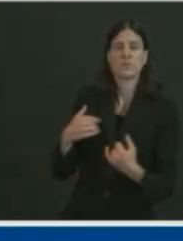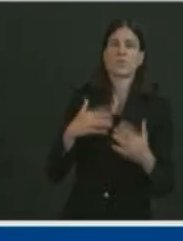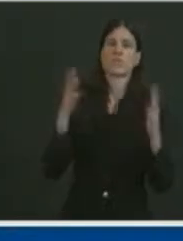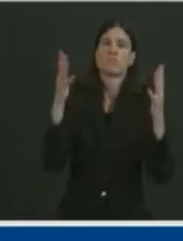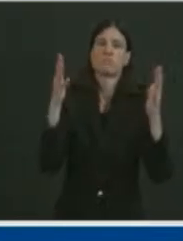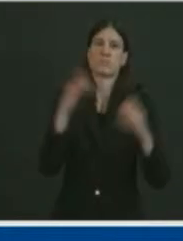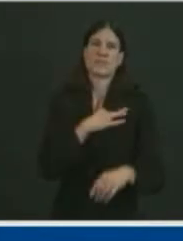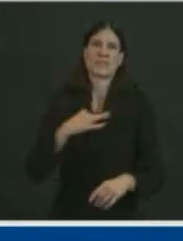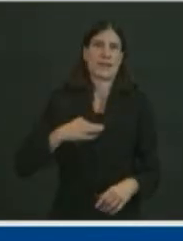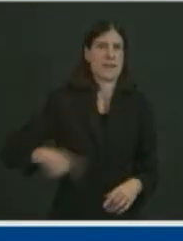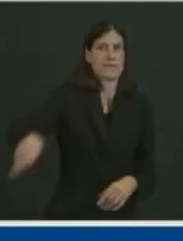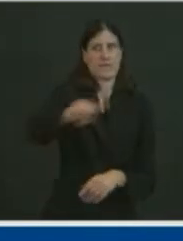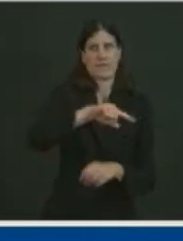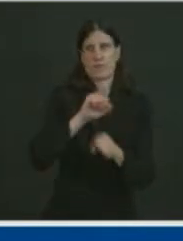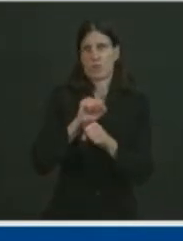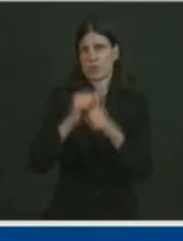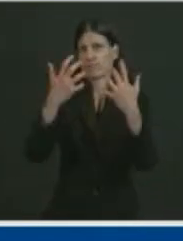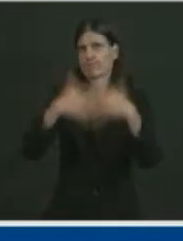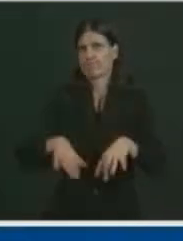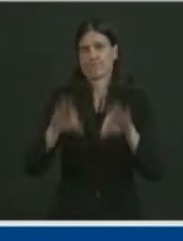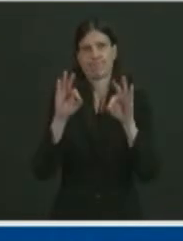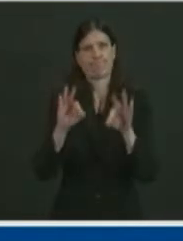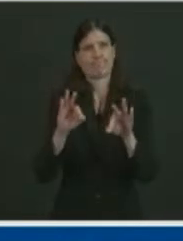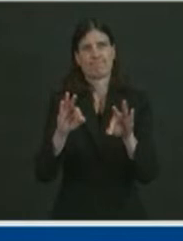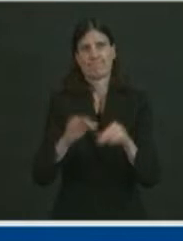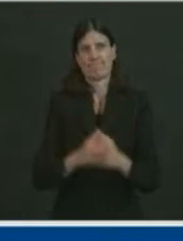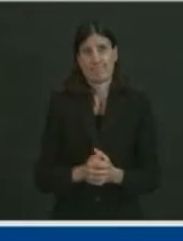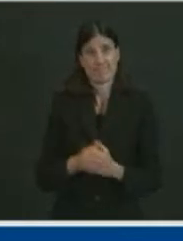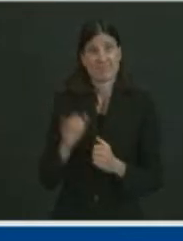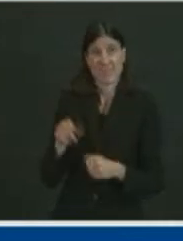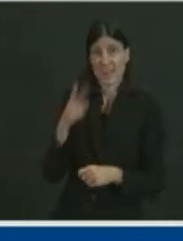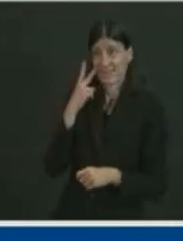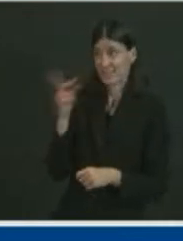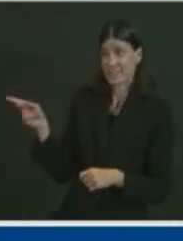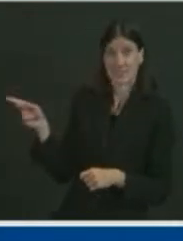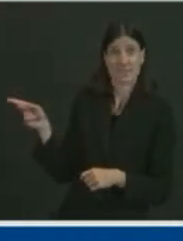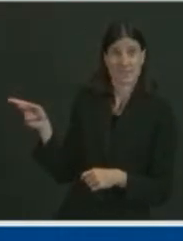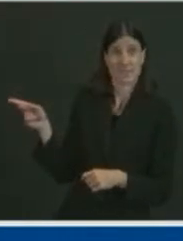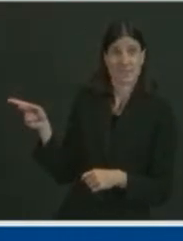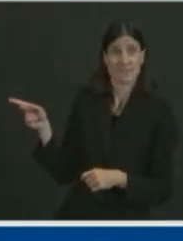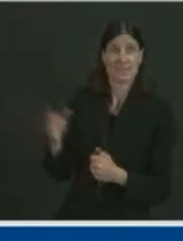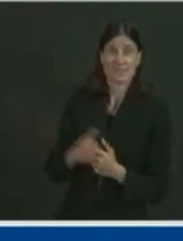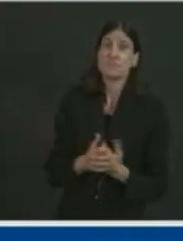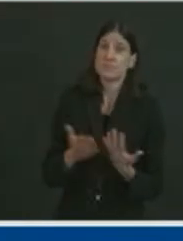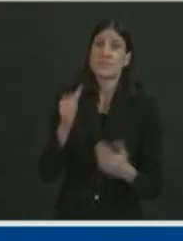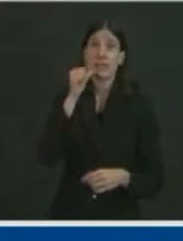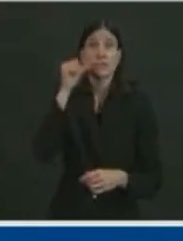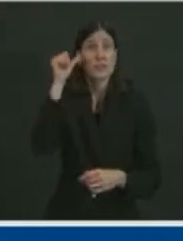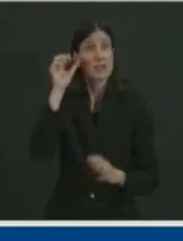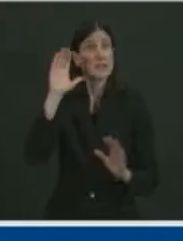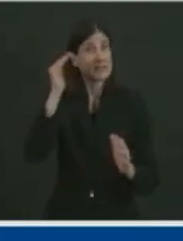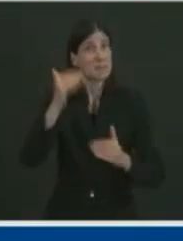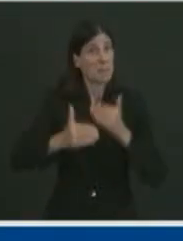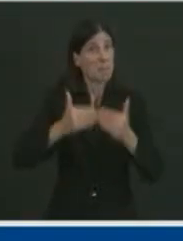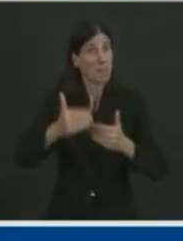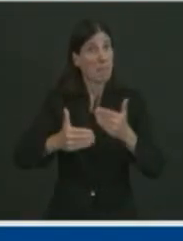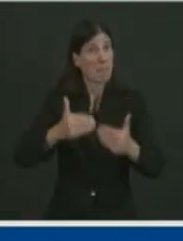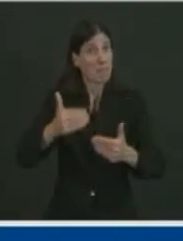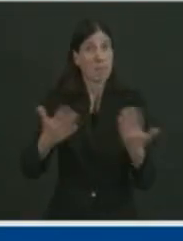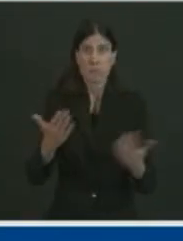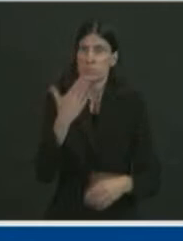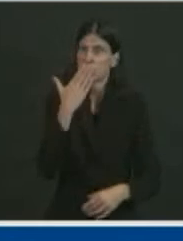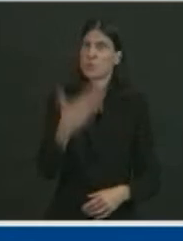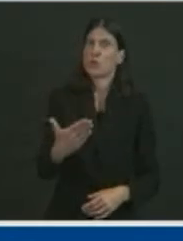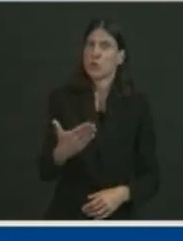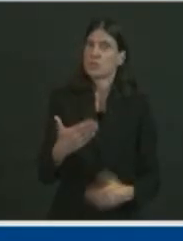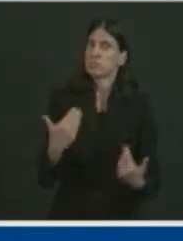say thank you. As you can see from the data on the screen, yesterday was a good day. It's actually a very good day. We